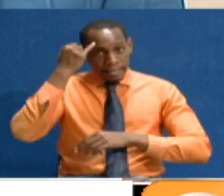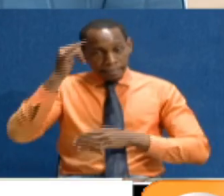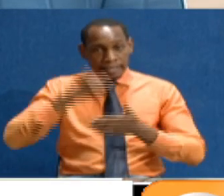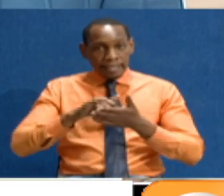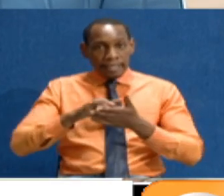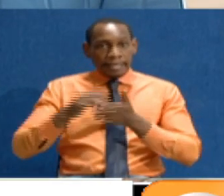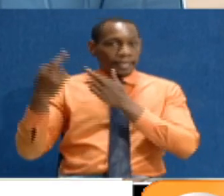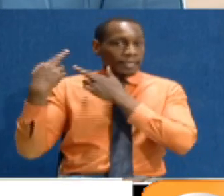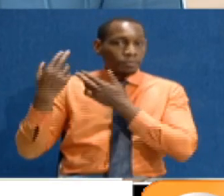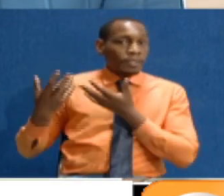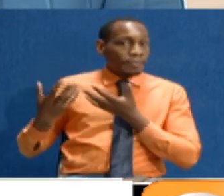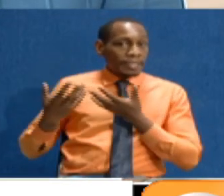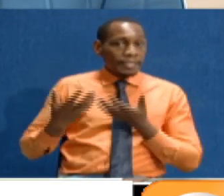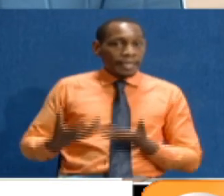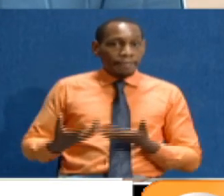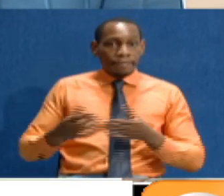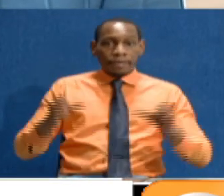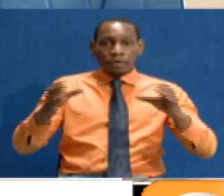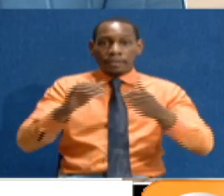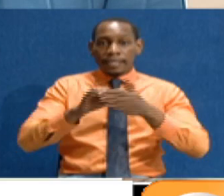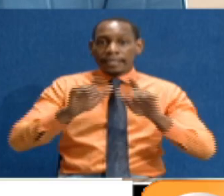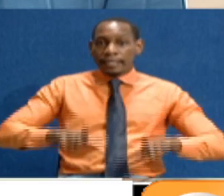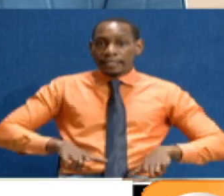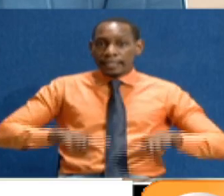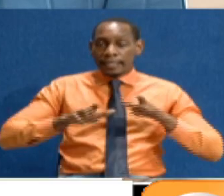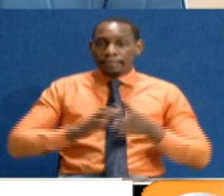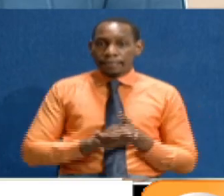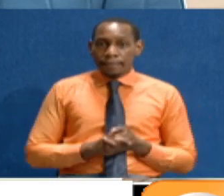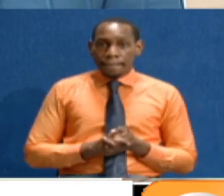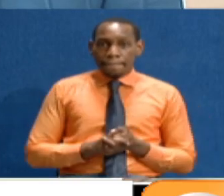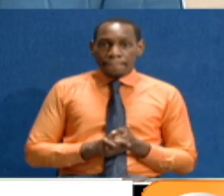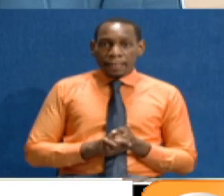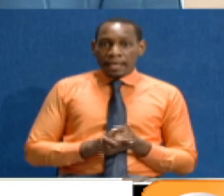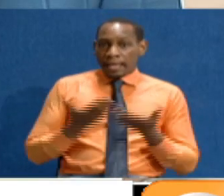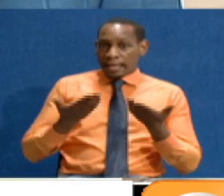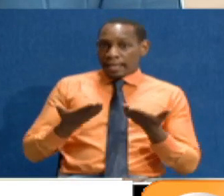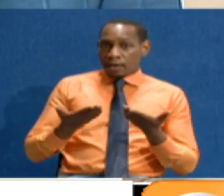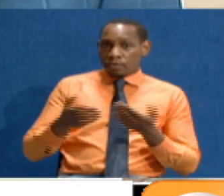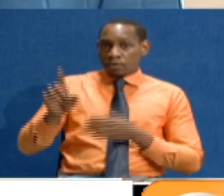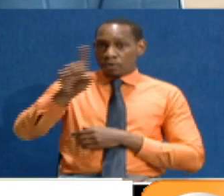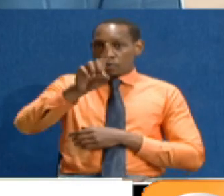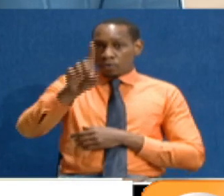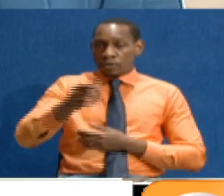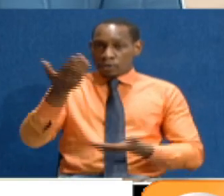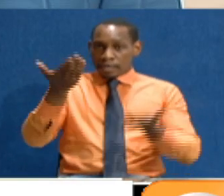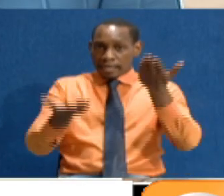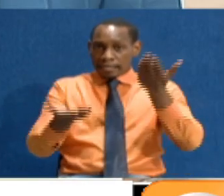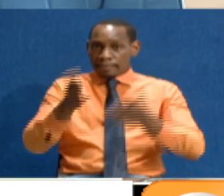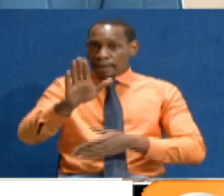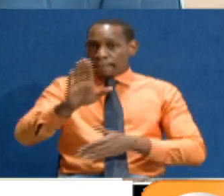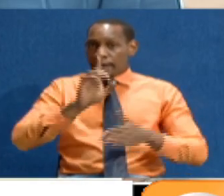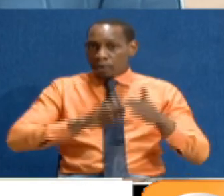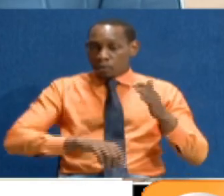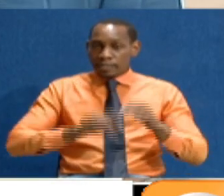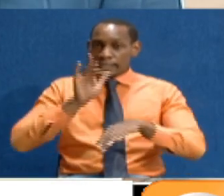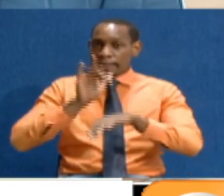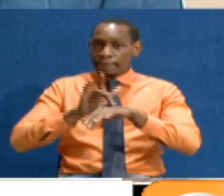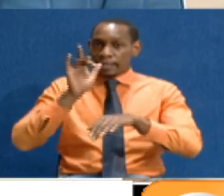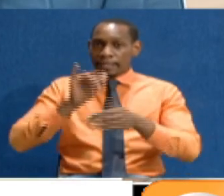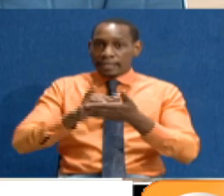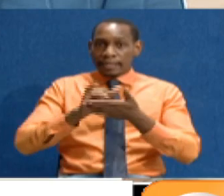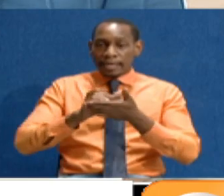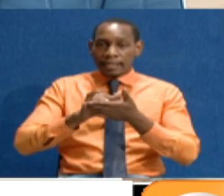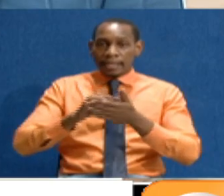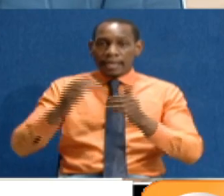the burden it will be for the communities that they live in. So what is your assessment of just the effect of